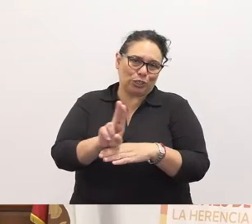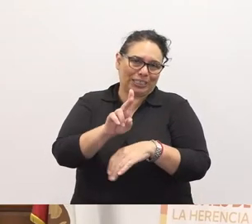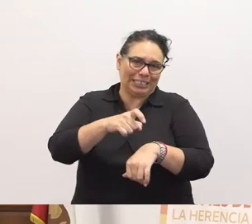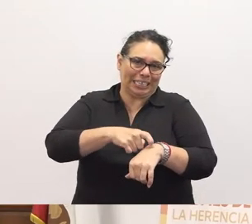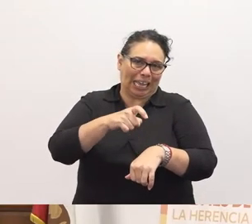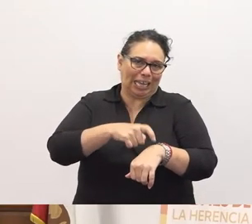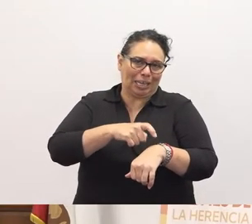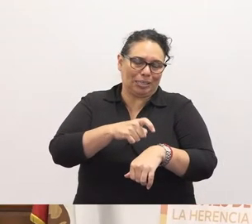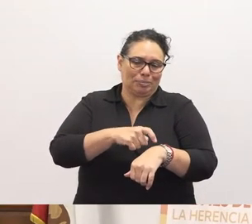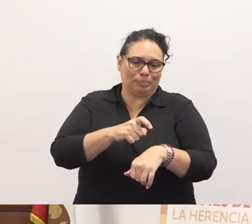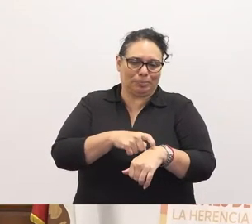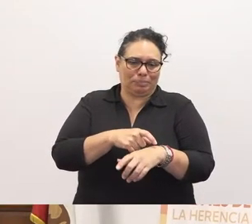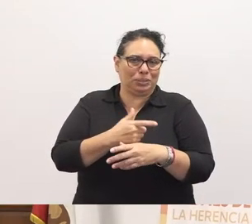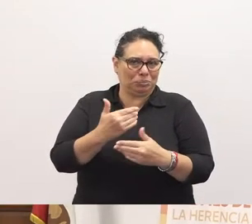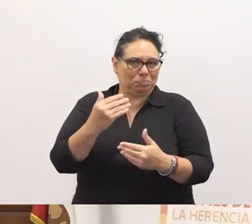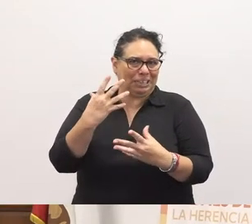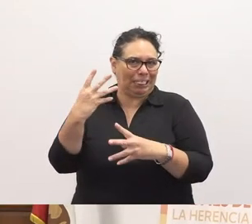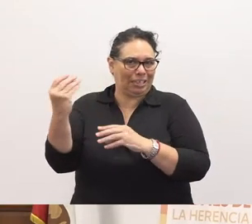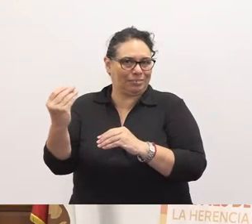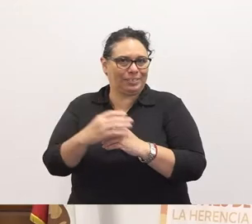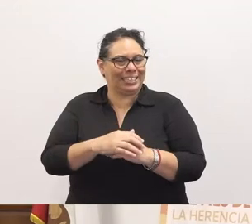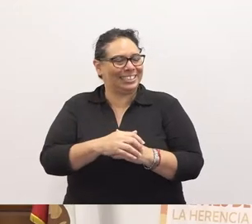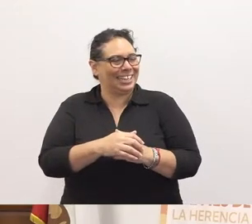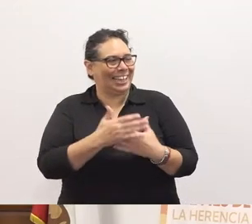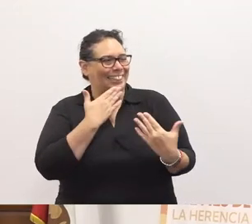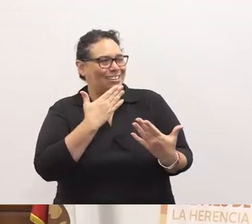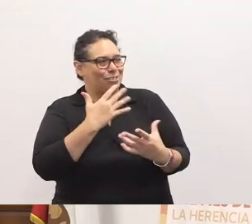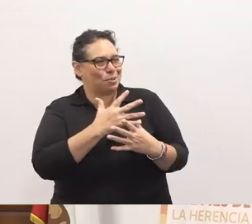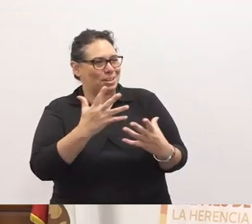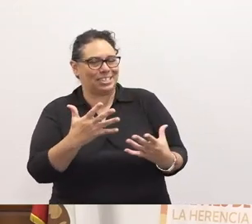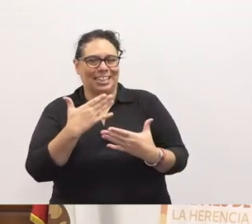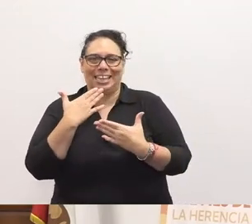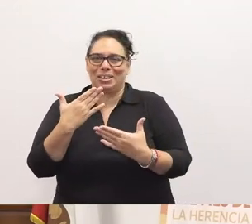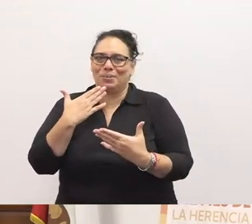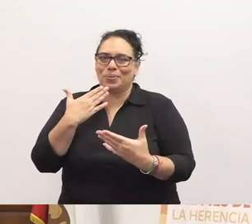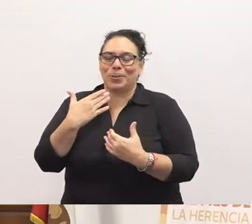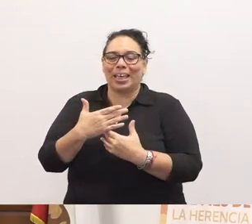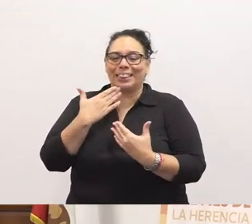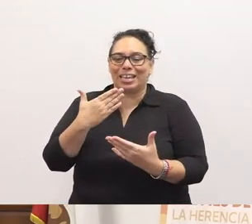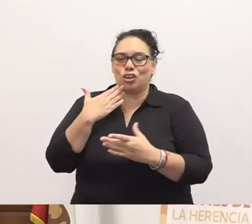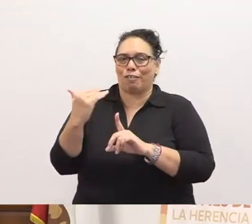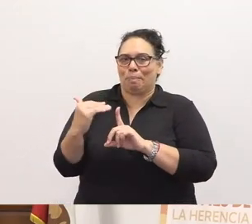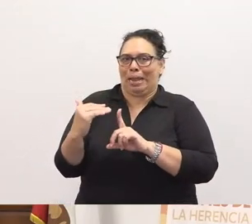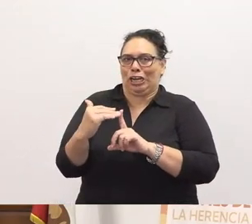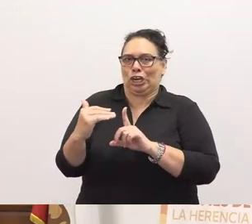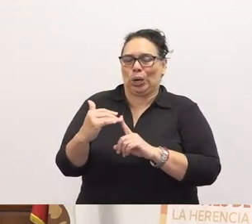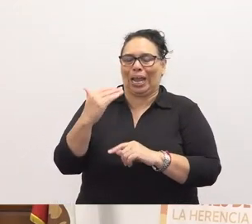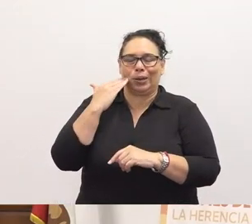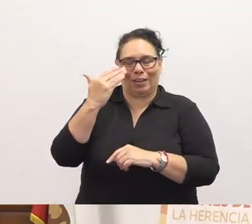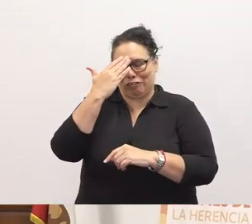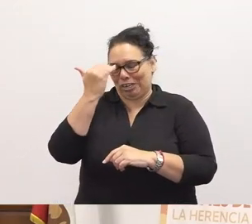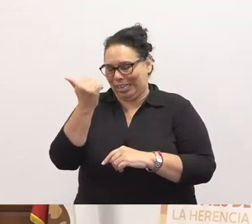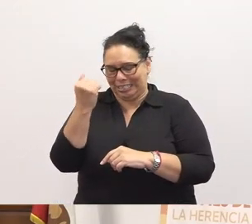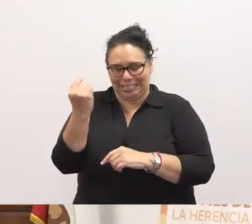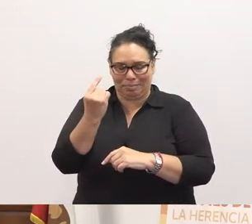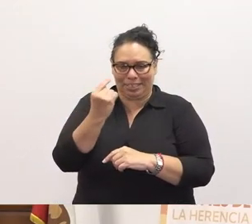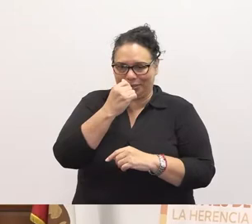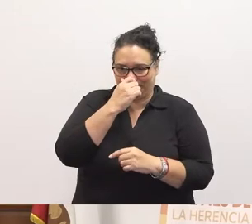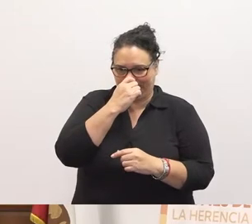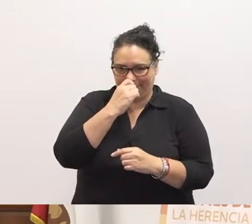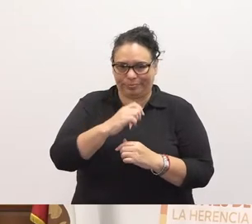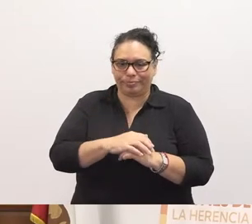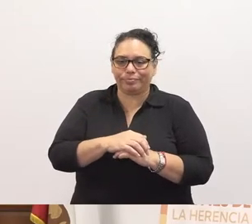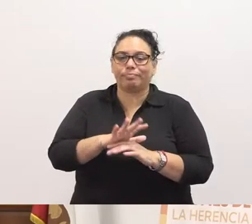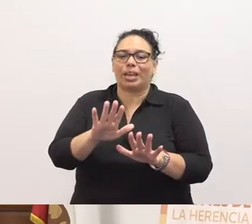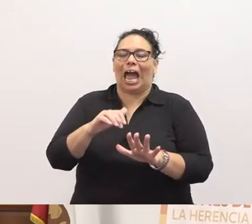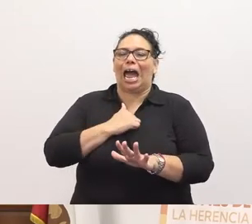time to do so. Thank you so much. Thank you. And thank you for the reminder. I know when I forget something.